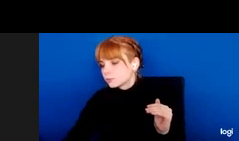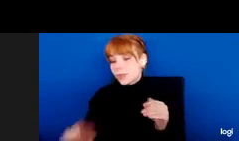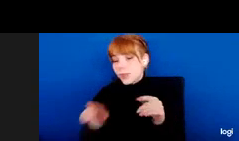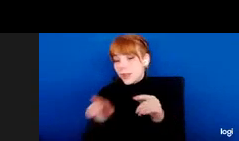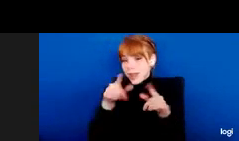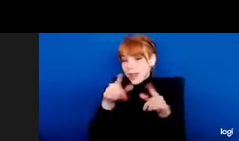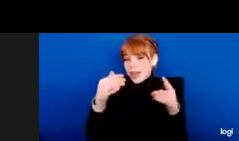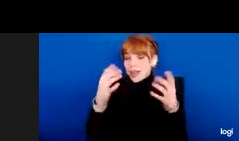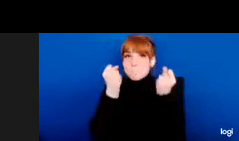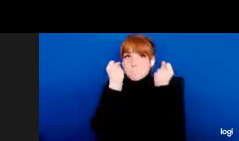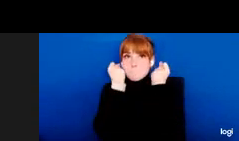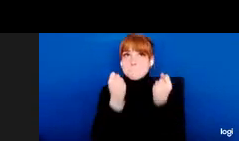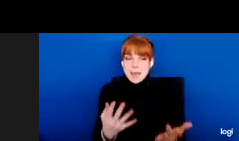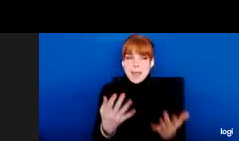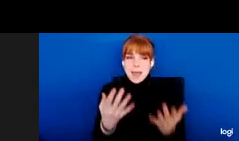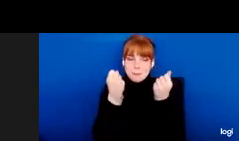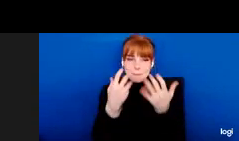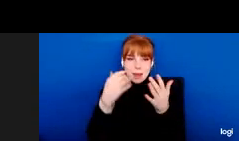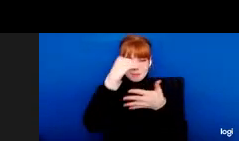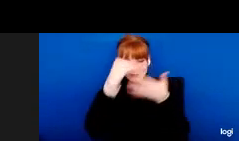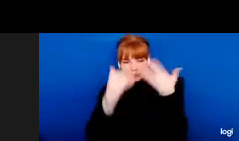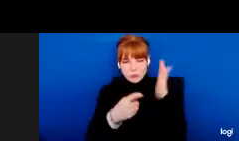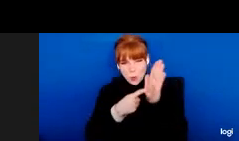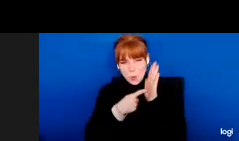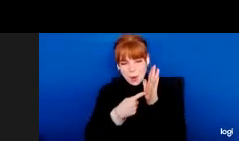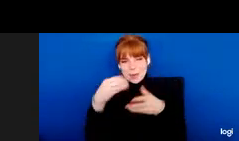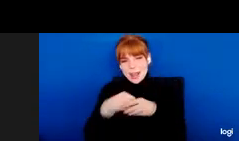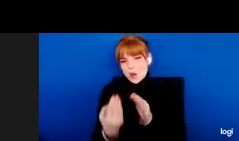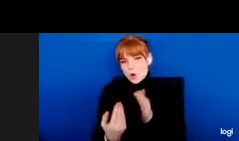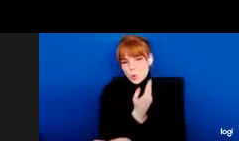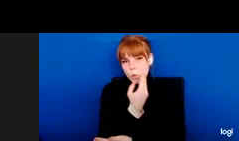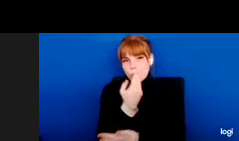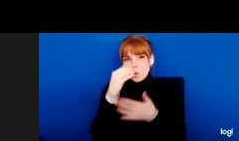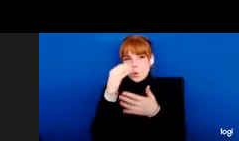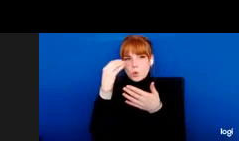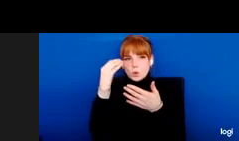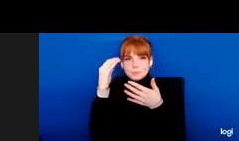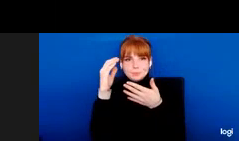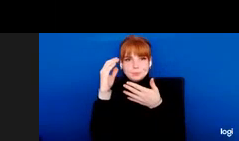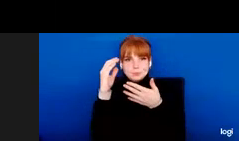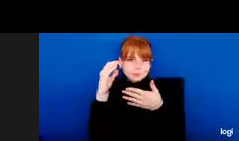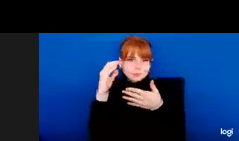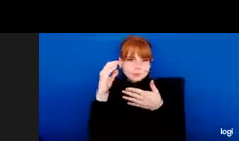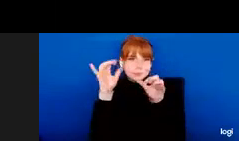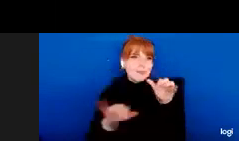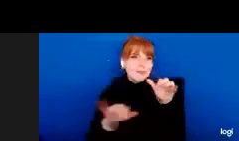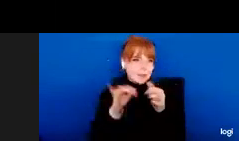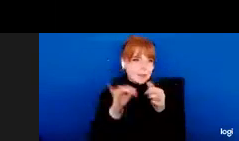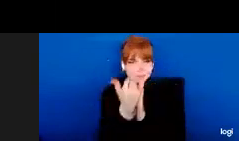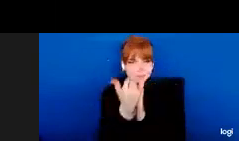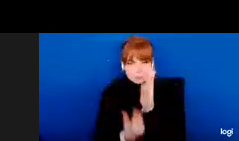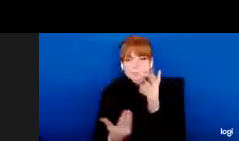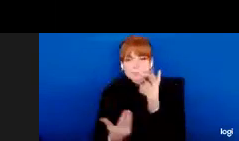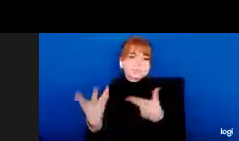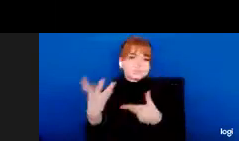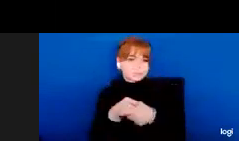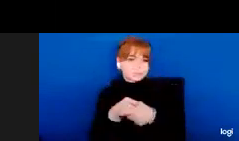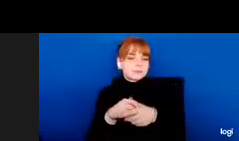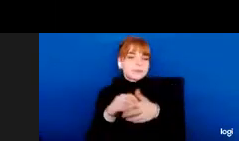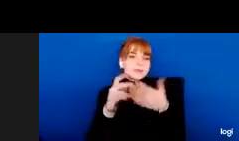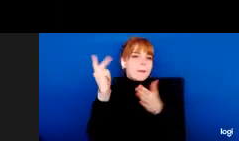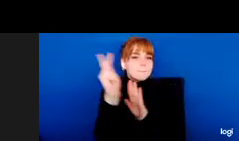in a completely new guideline. So everything else in WCAG is added to an existing guideline. with that structure of principles, guidelines,